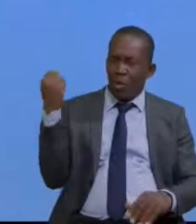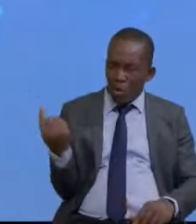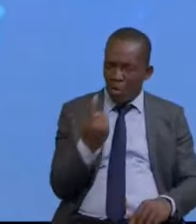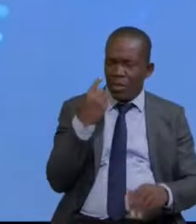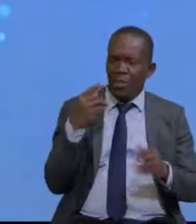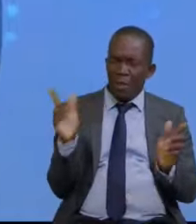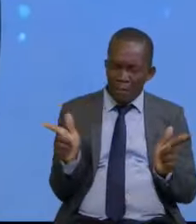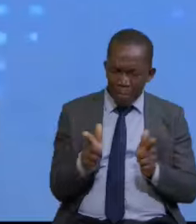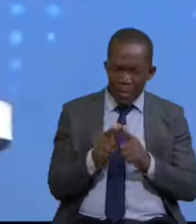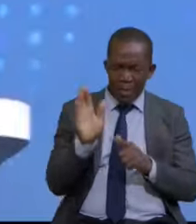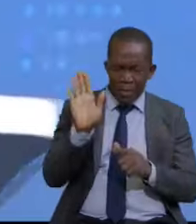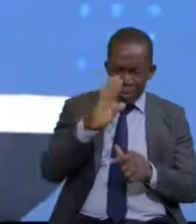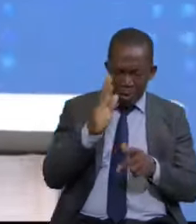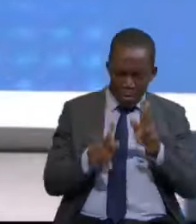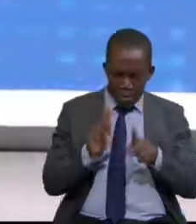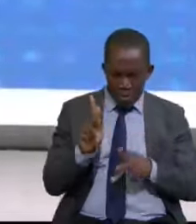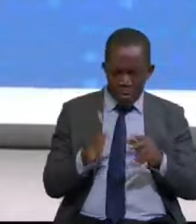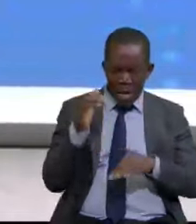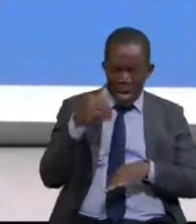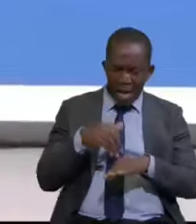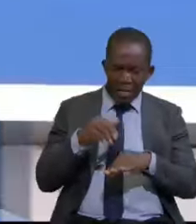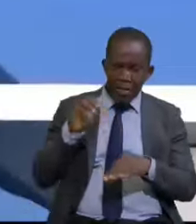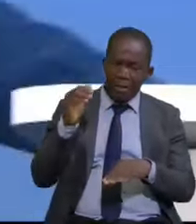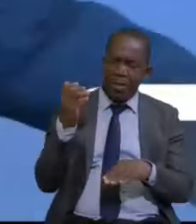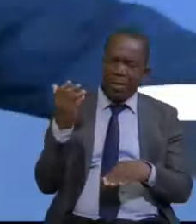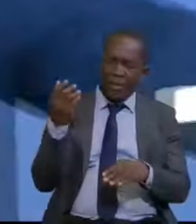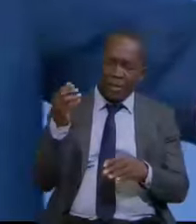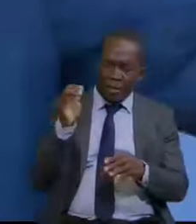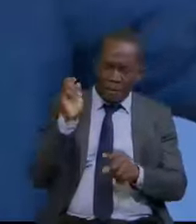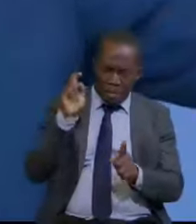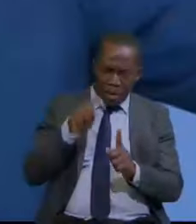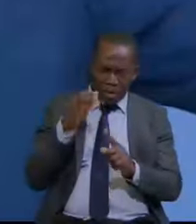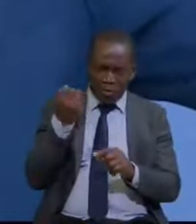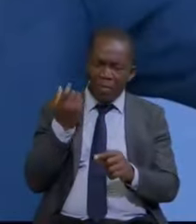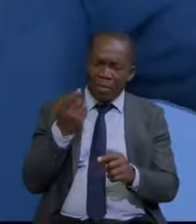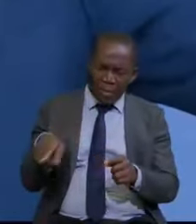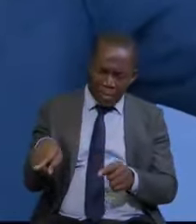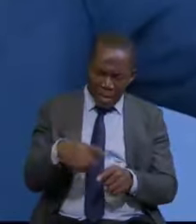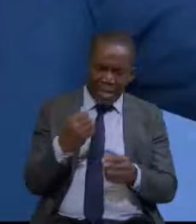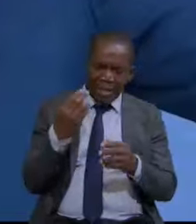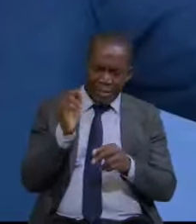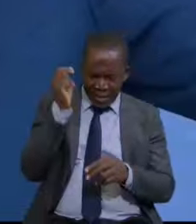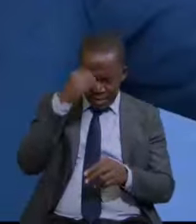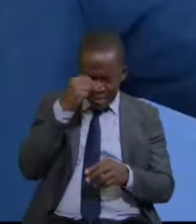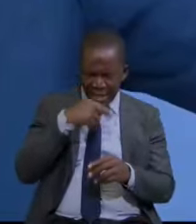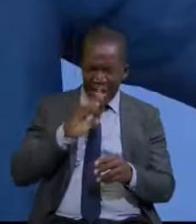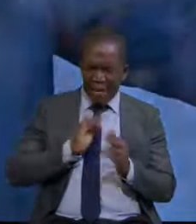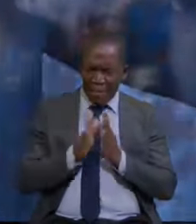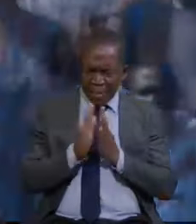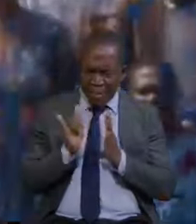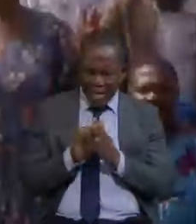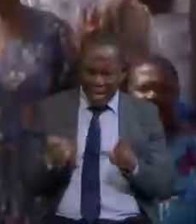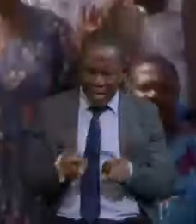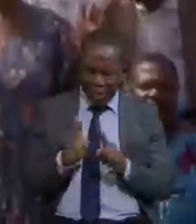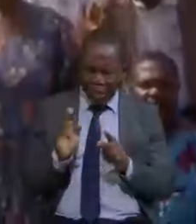point of their need. And Lord, we come today and we're asking you meet everyone at the